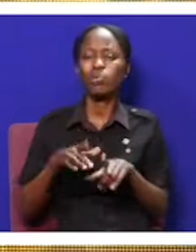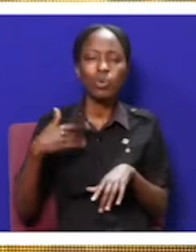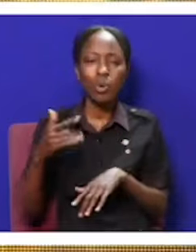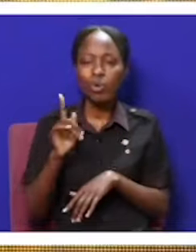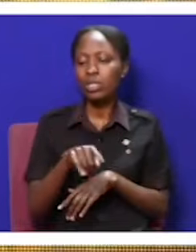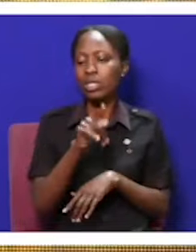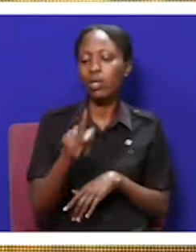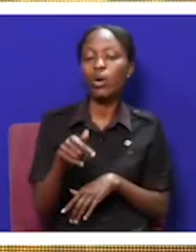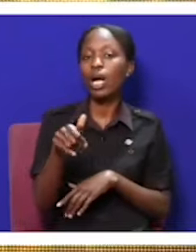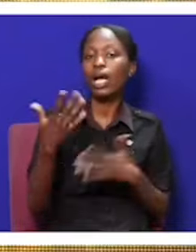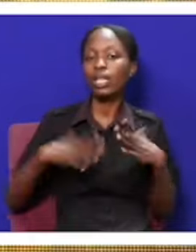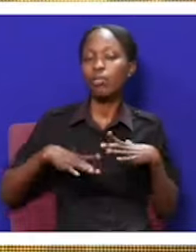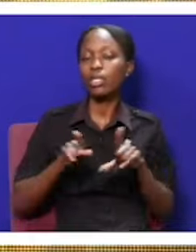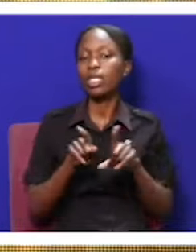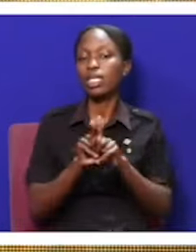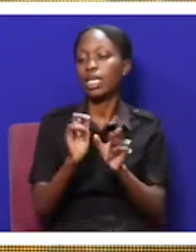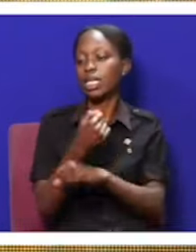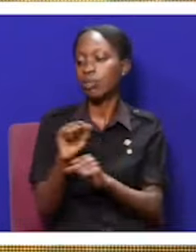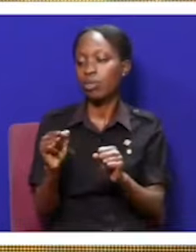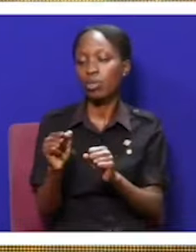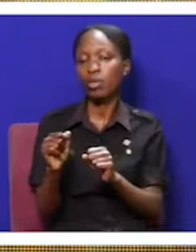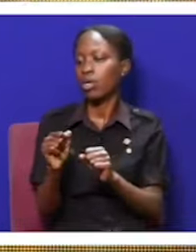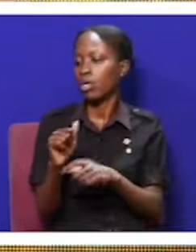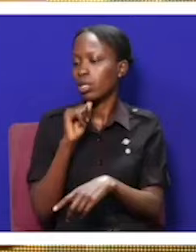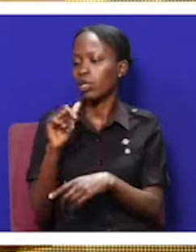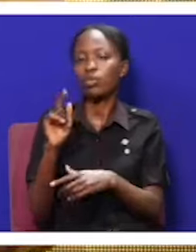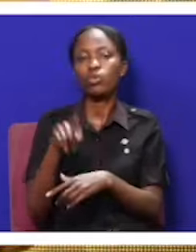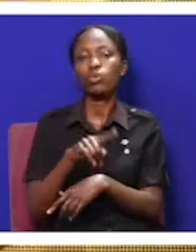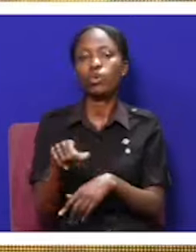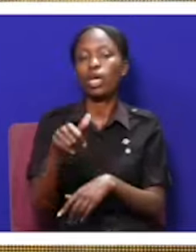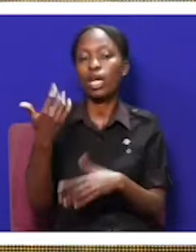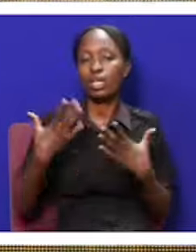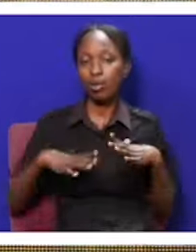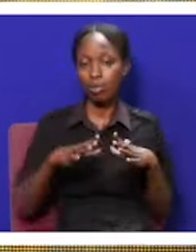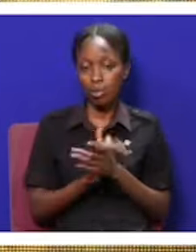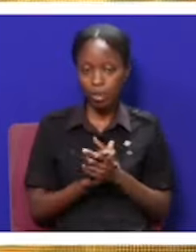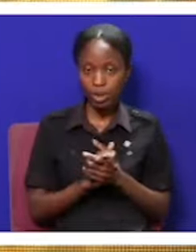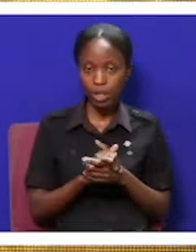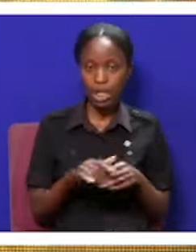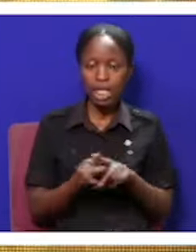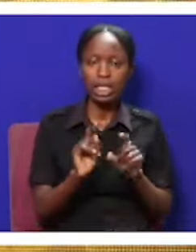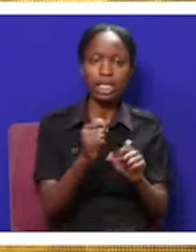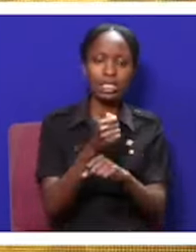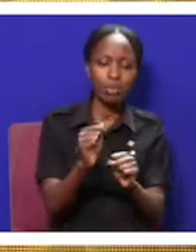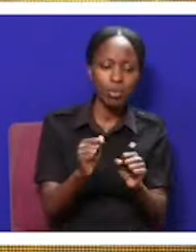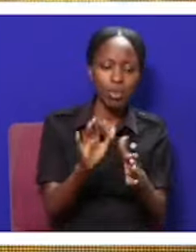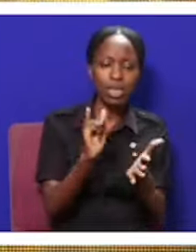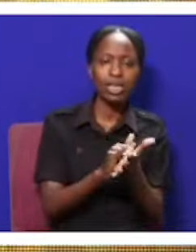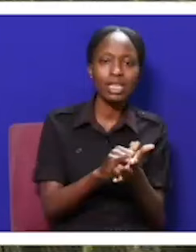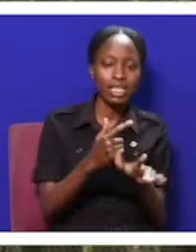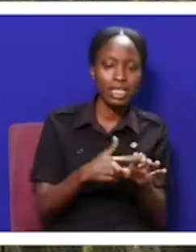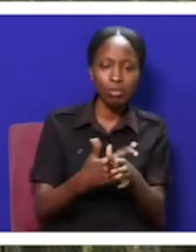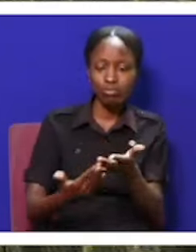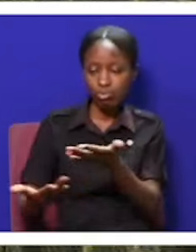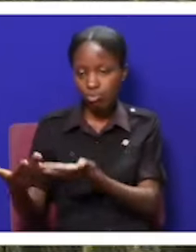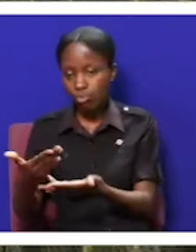And it is impossible not to offend others. Remember, it's not possible as we interact with